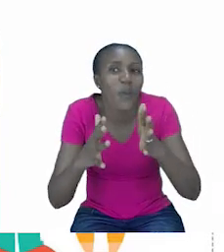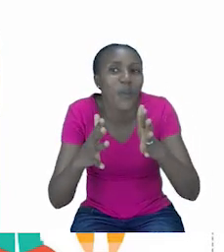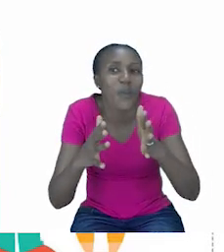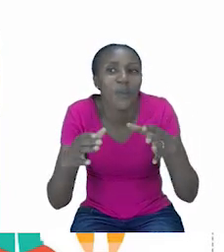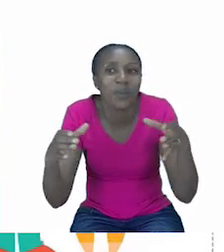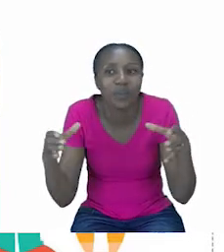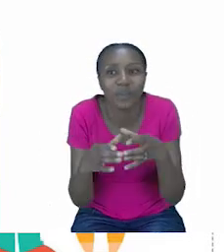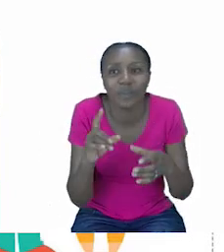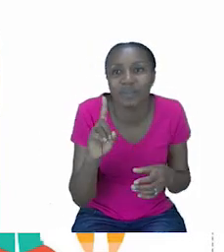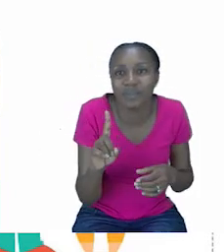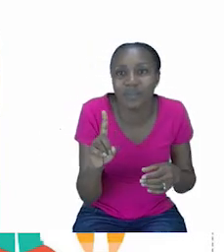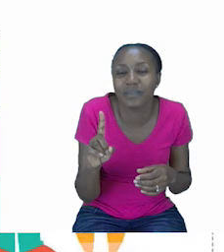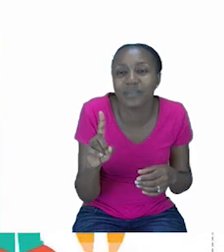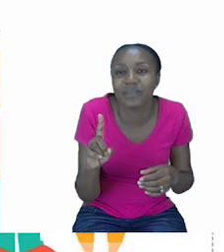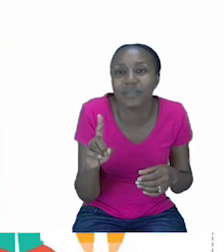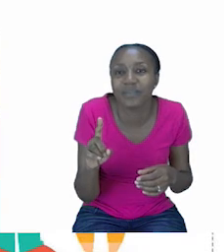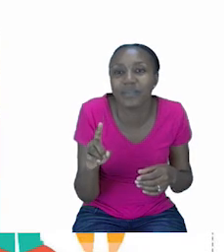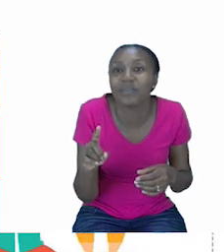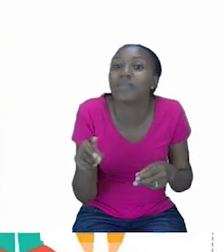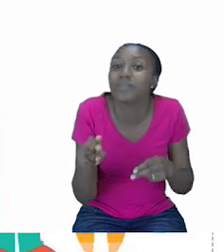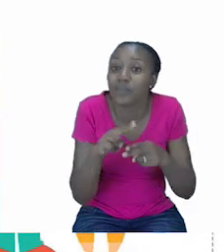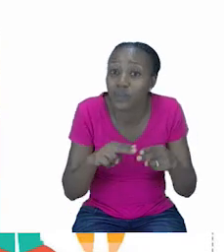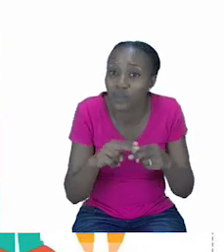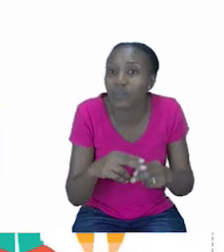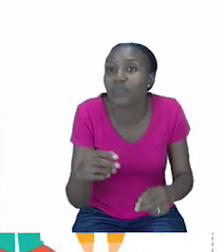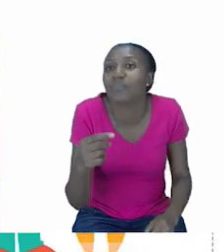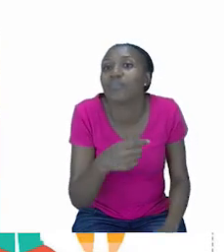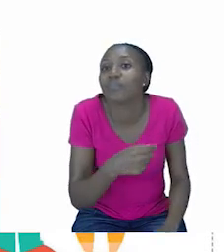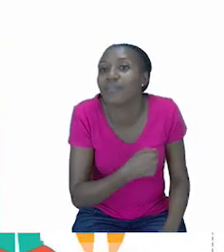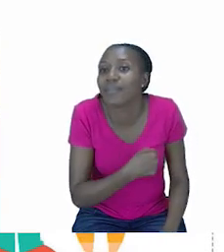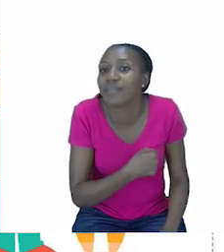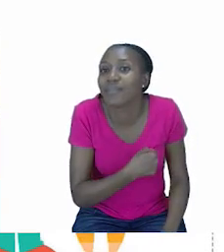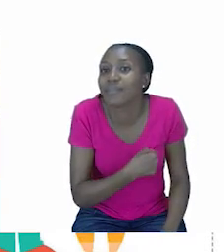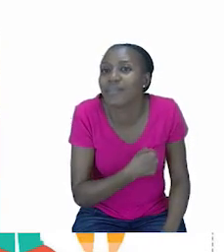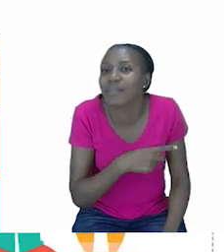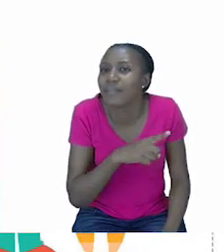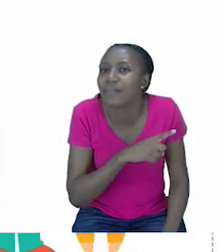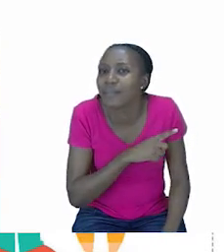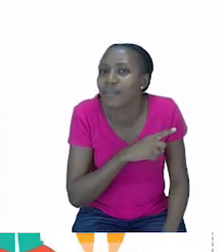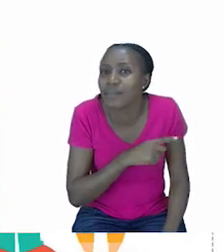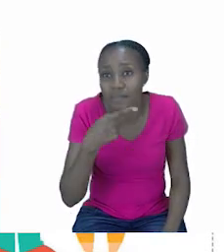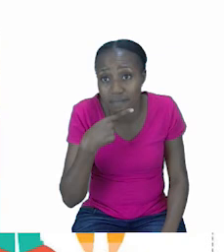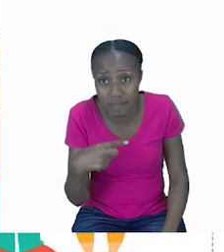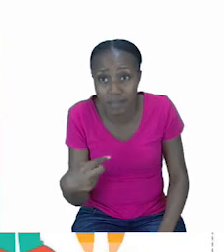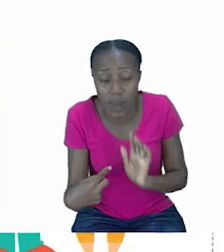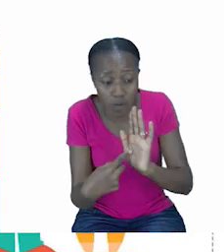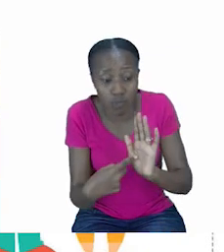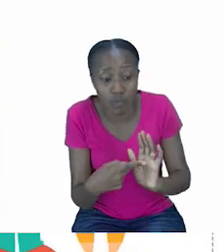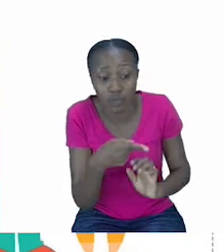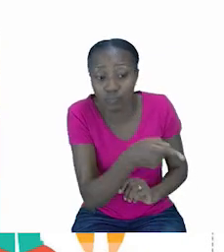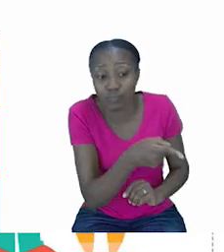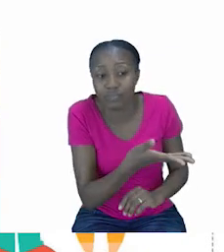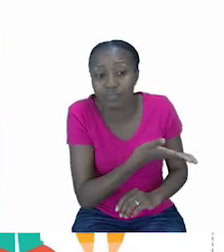ones. We say she. That is because the man is pointing at her. So